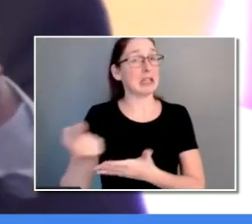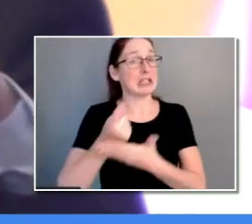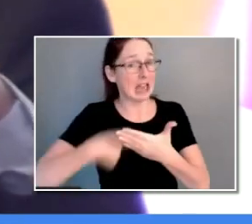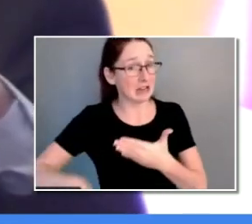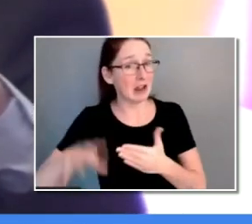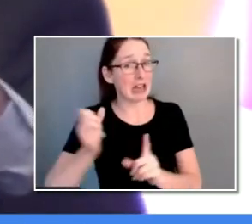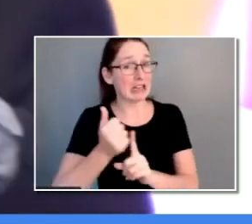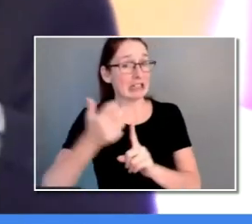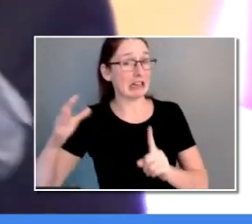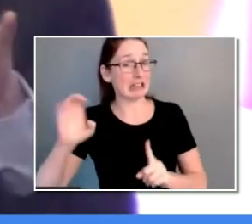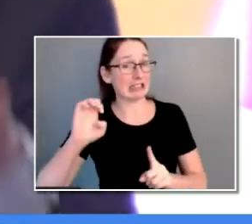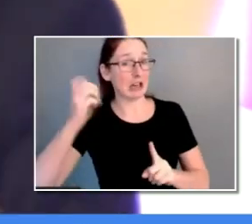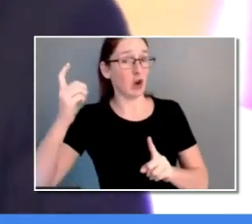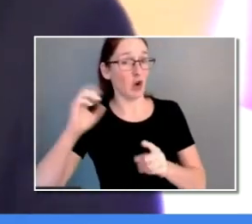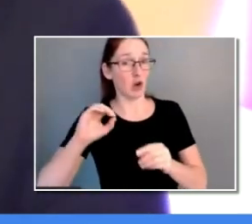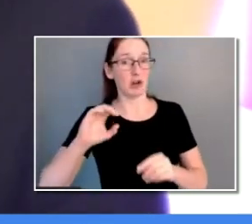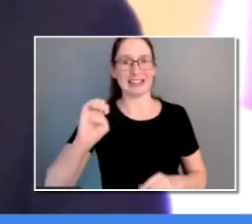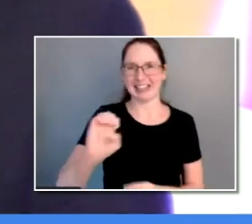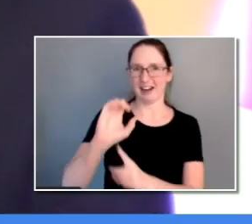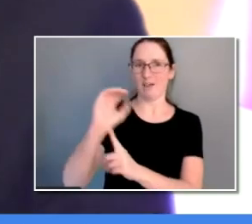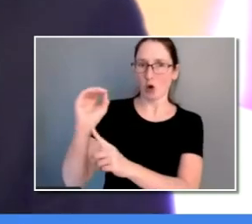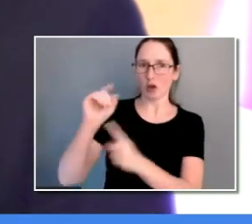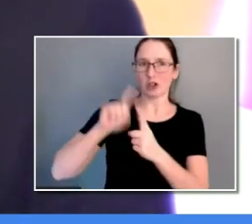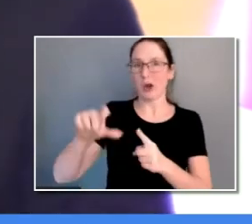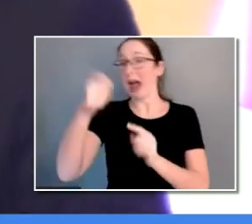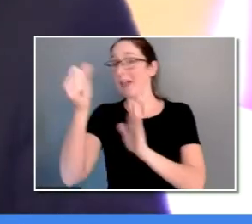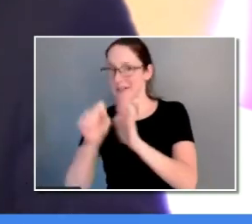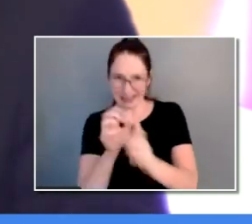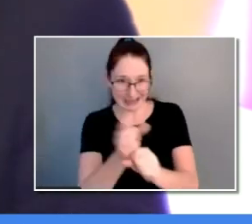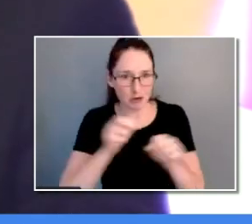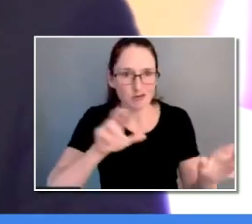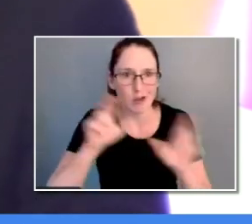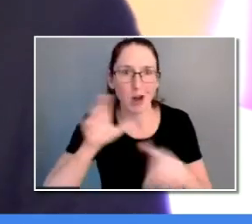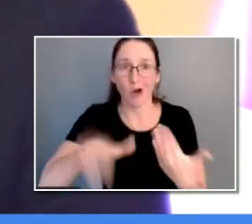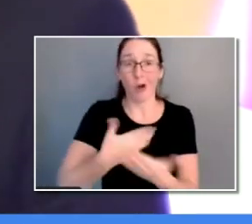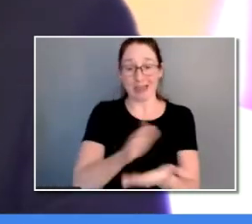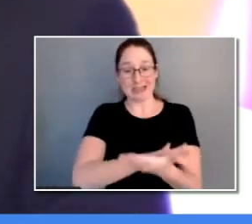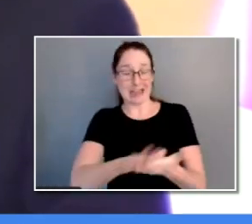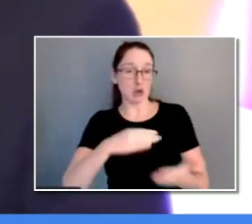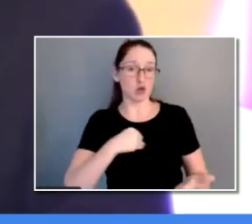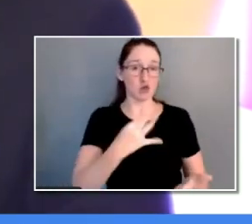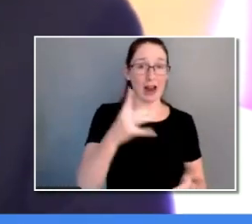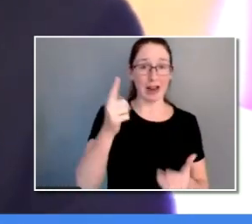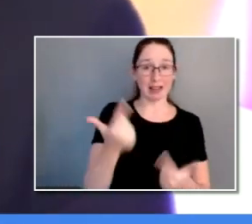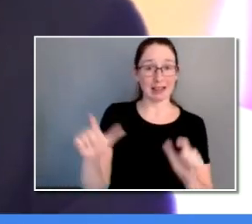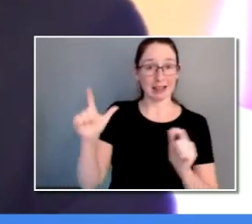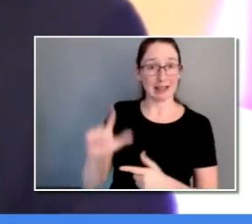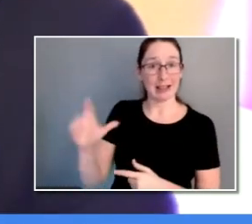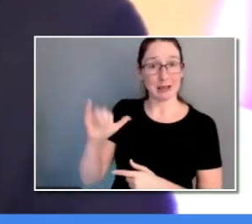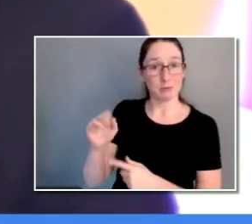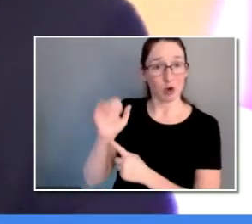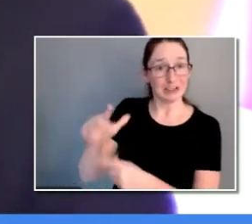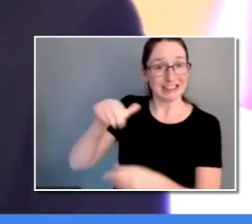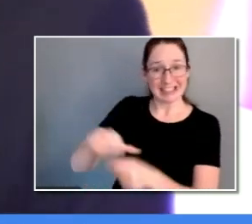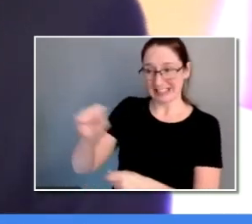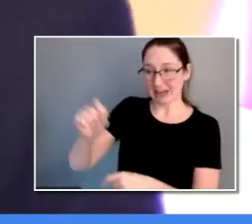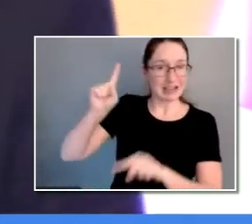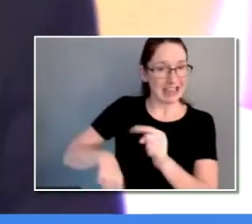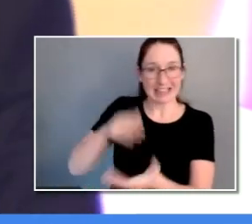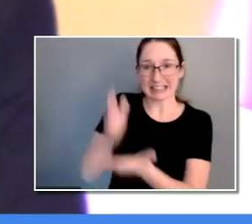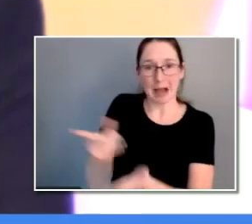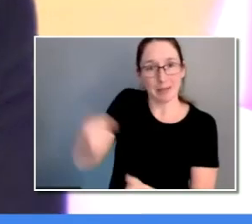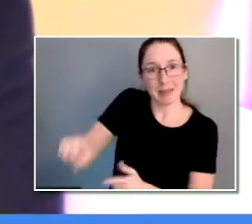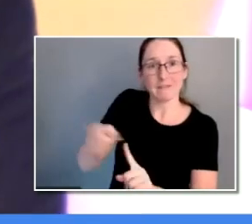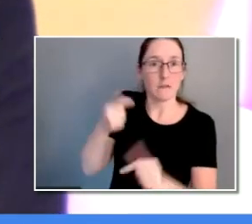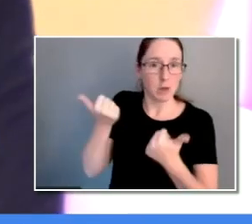ready. Get ready. Because all the nice white liberals in Seattle won't be able to stop them from trying